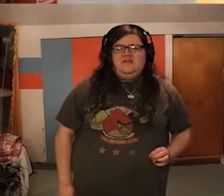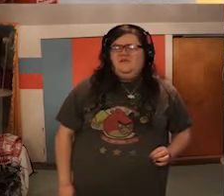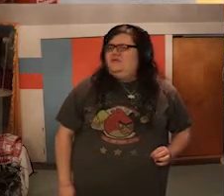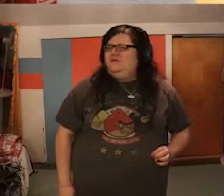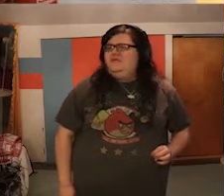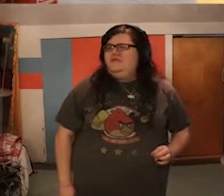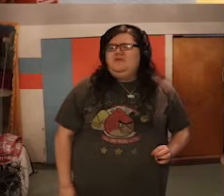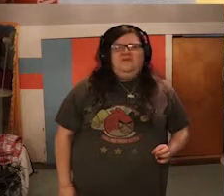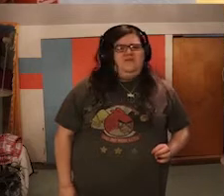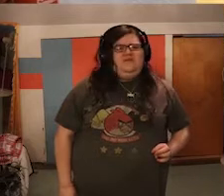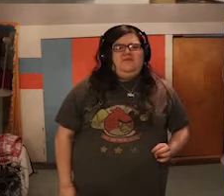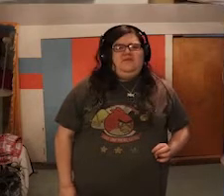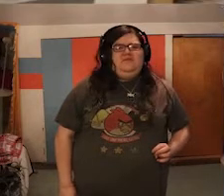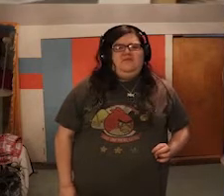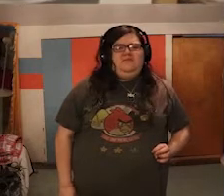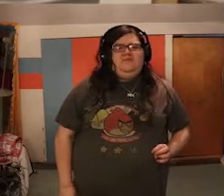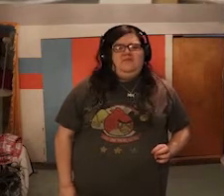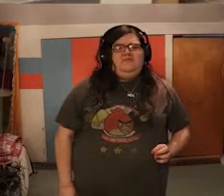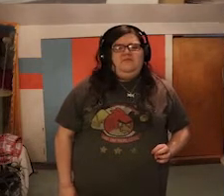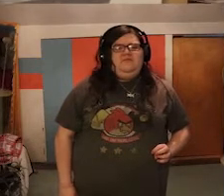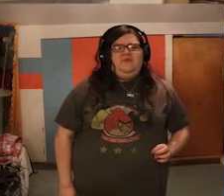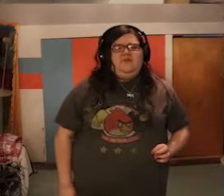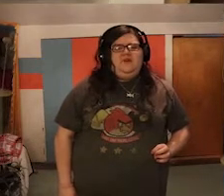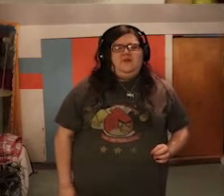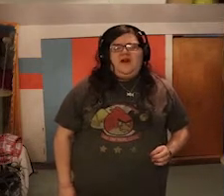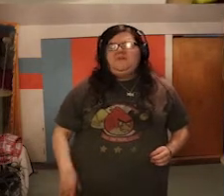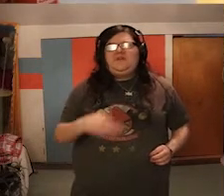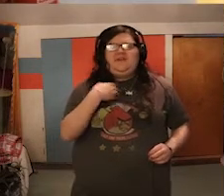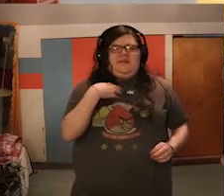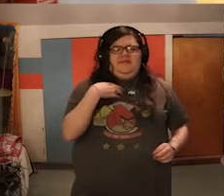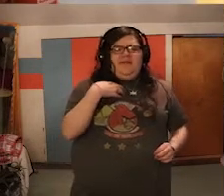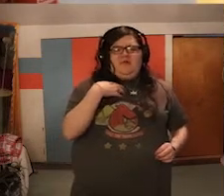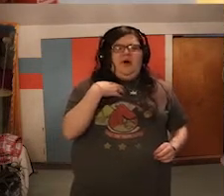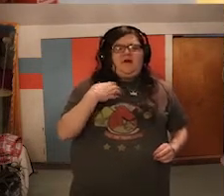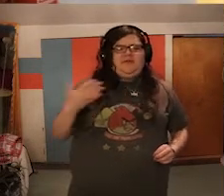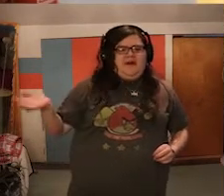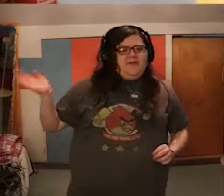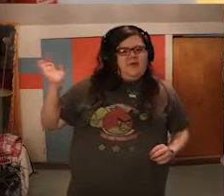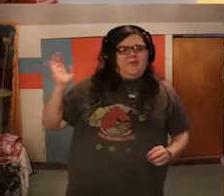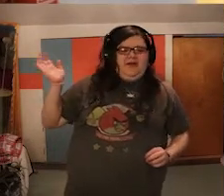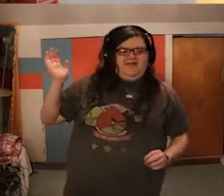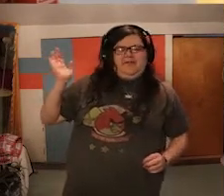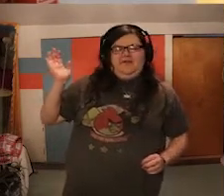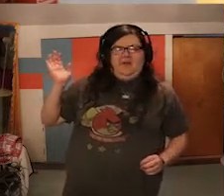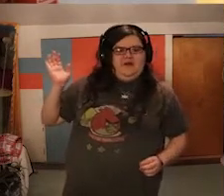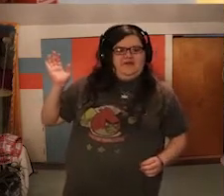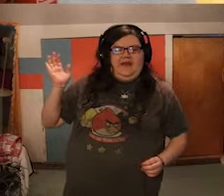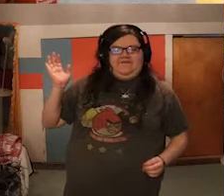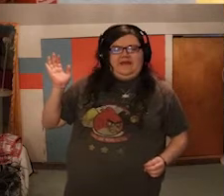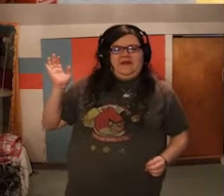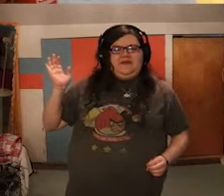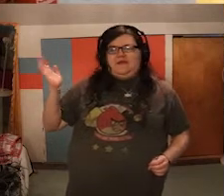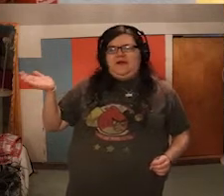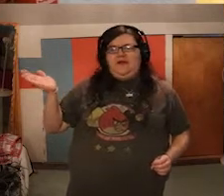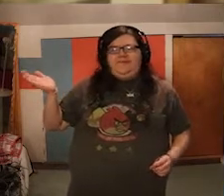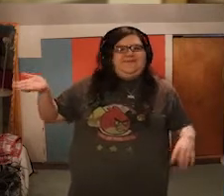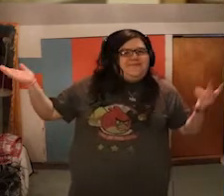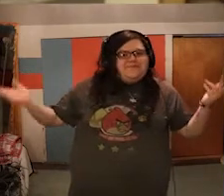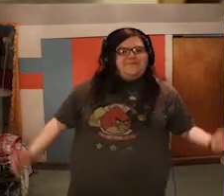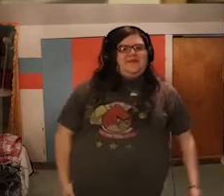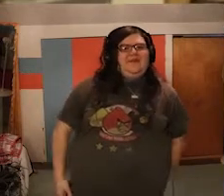Yeah. It ain't necessary. It is the... Oh my god. I mean, granted, I don't like guac, but I know my parents love guac when they have fajitas,